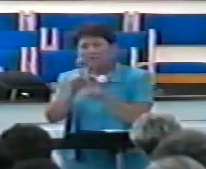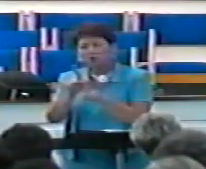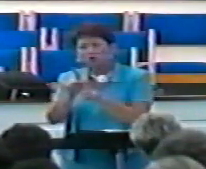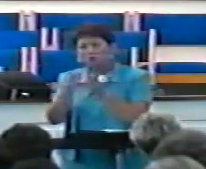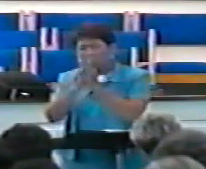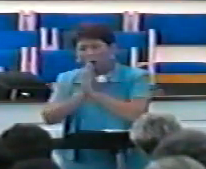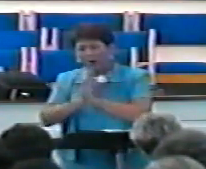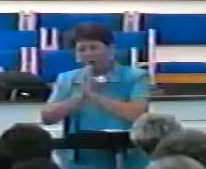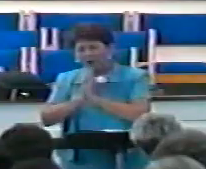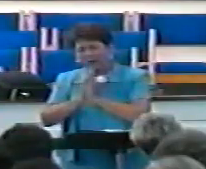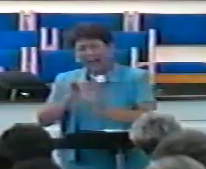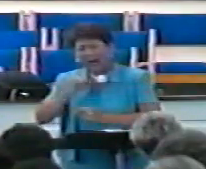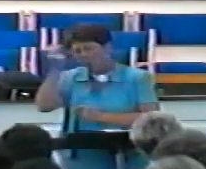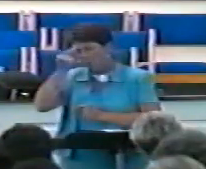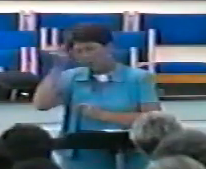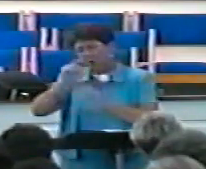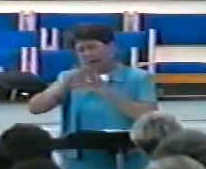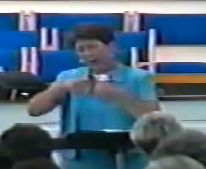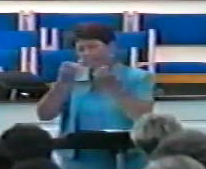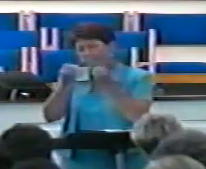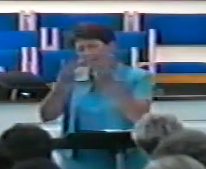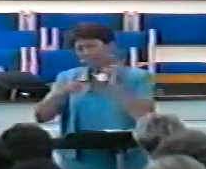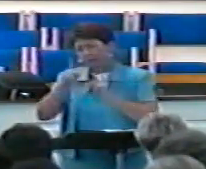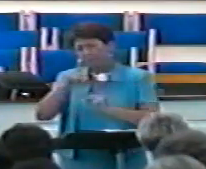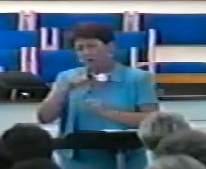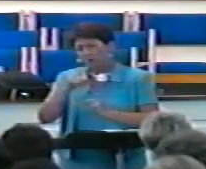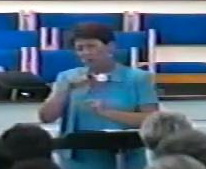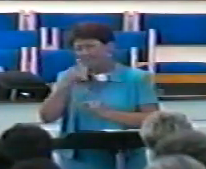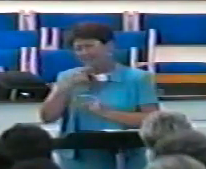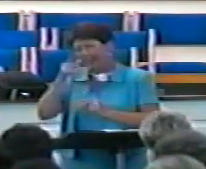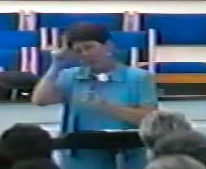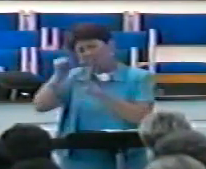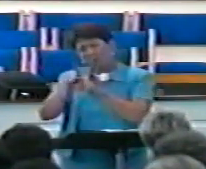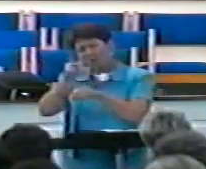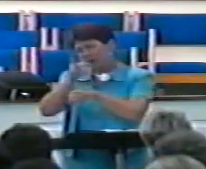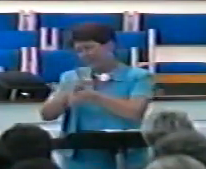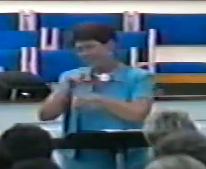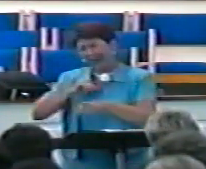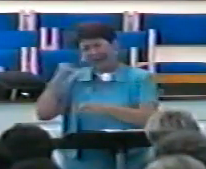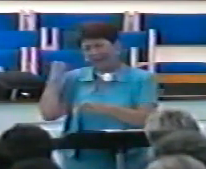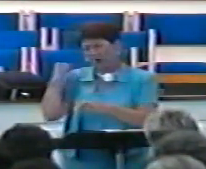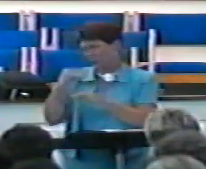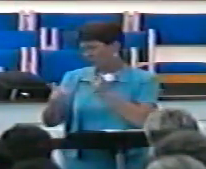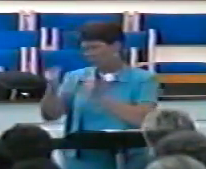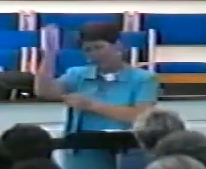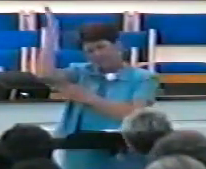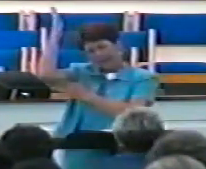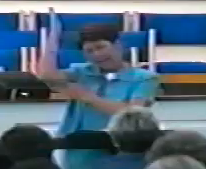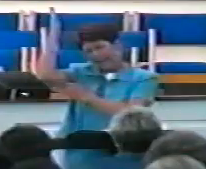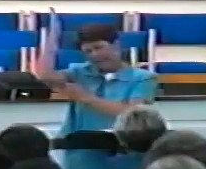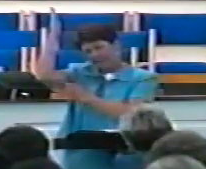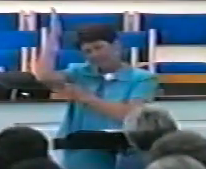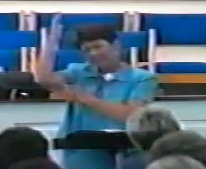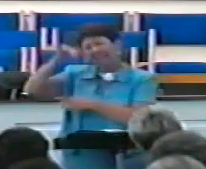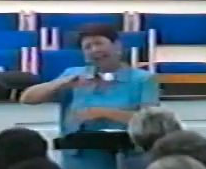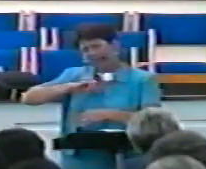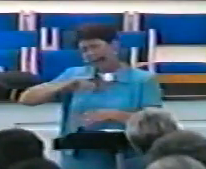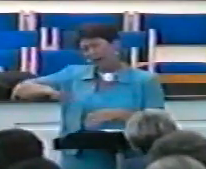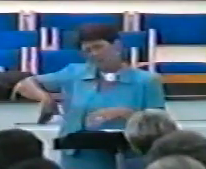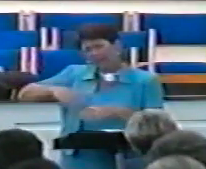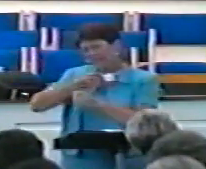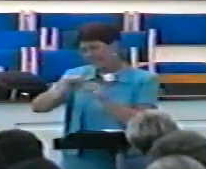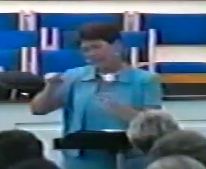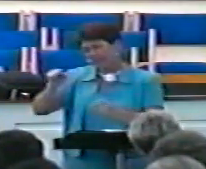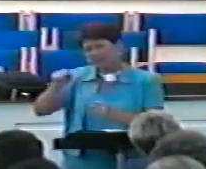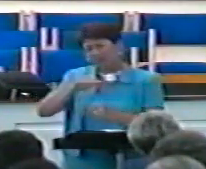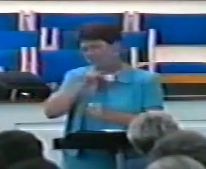I wonder how many of you'd say, Brother Keith, I could not raise my hand just a moment ago. I'm not sure heaven's my eternal home, and I'd like for you to be my